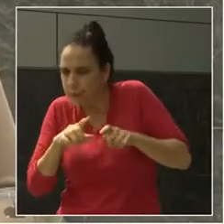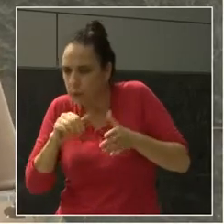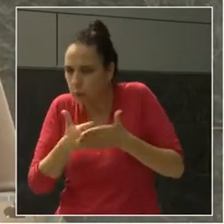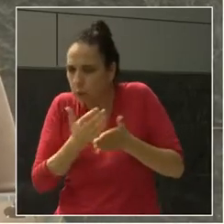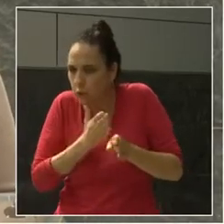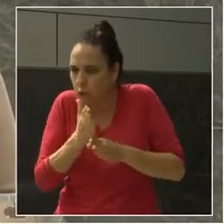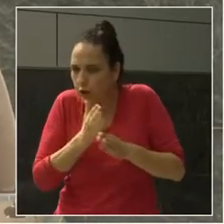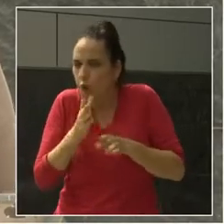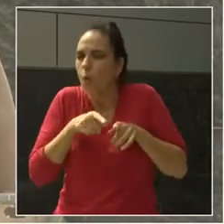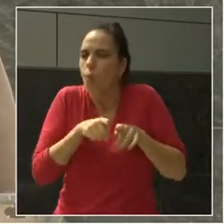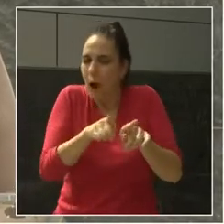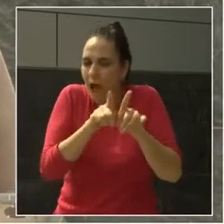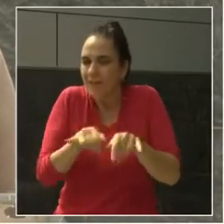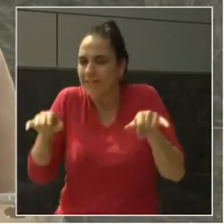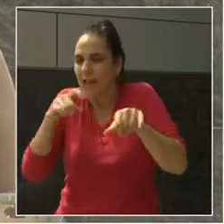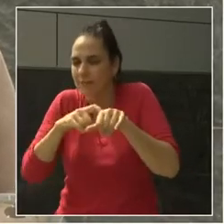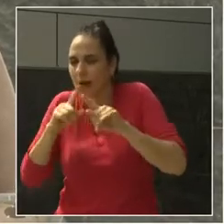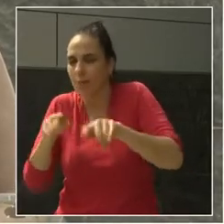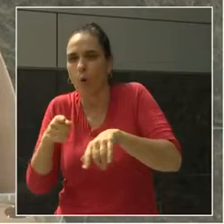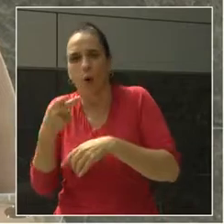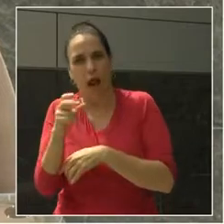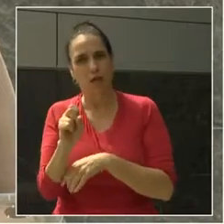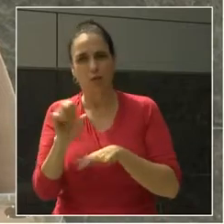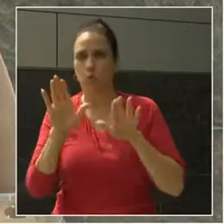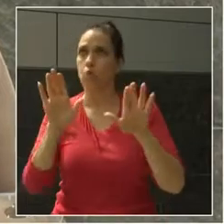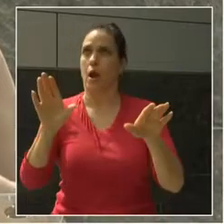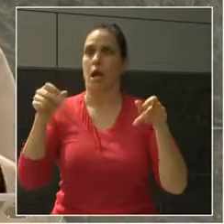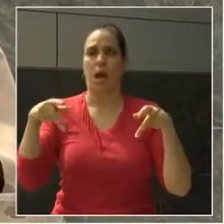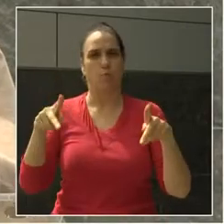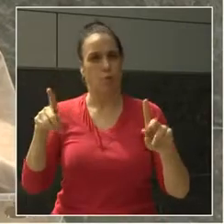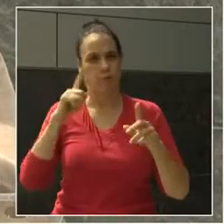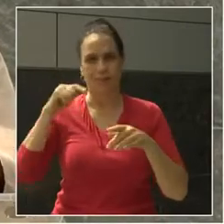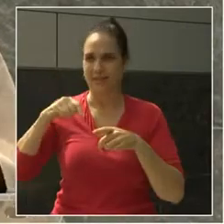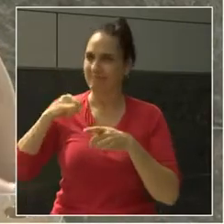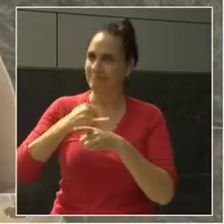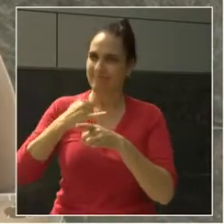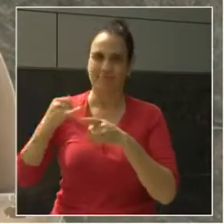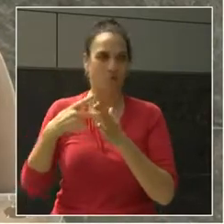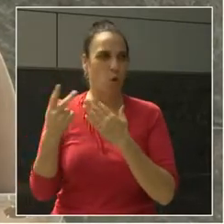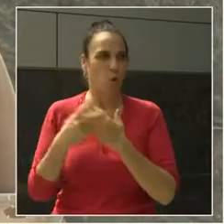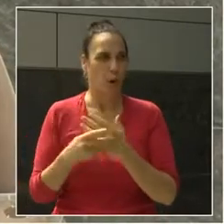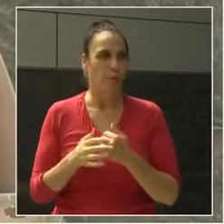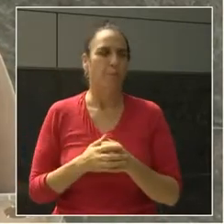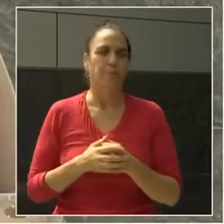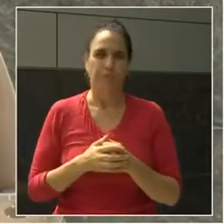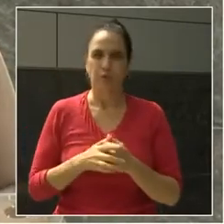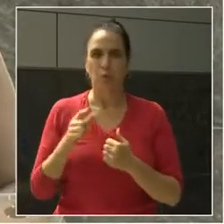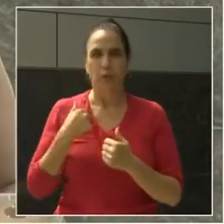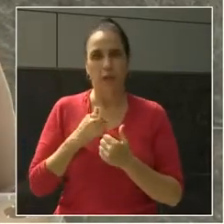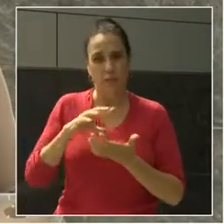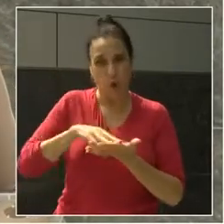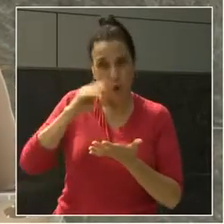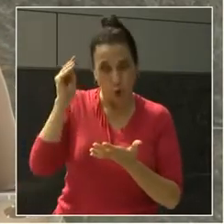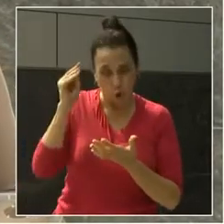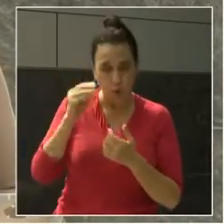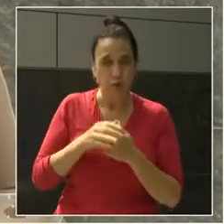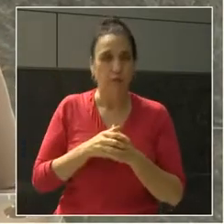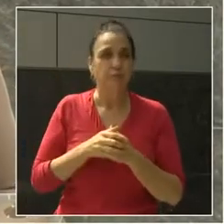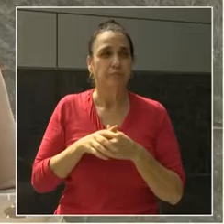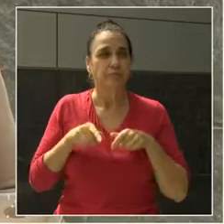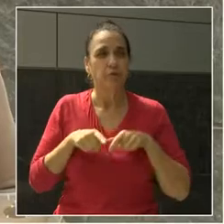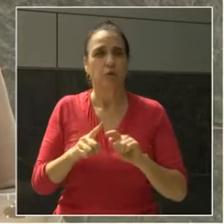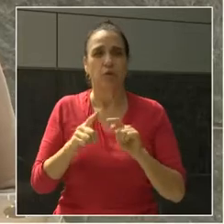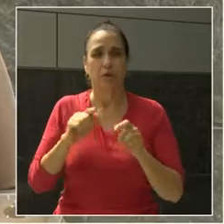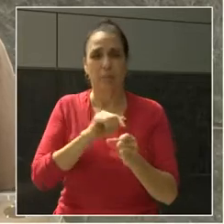going to high school. And so we know, and we learned, this is a very good thing that we learned during